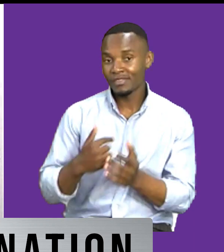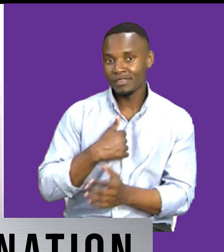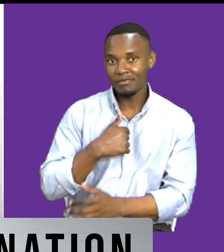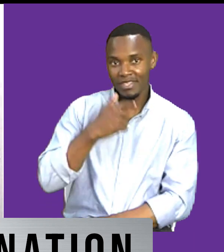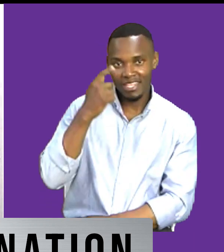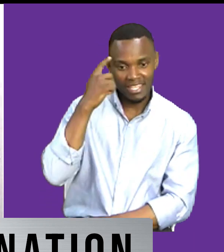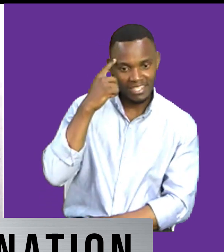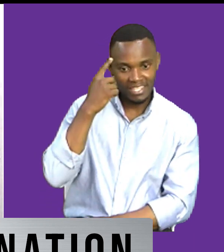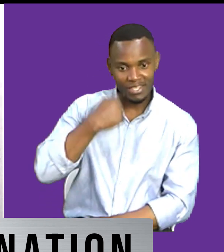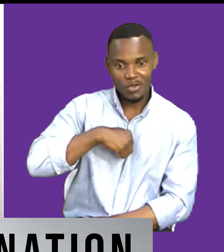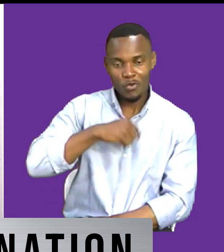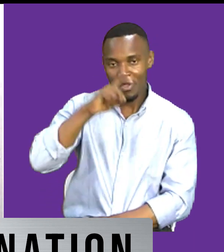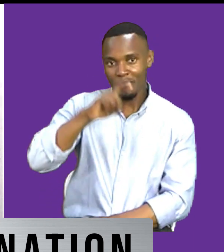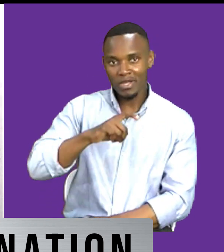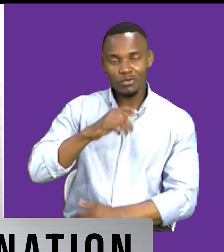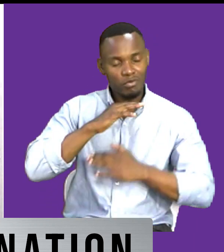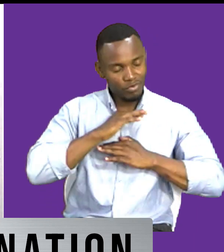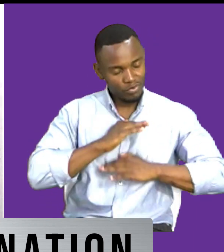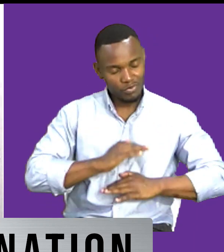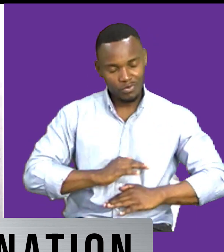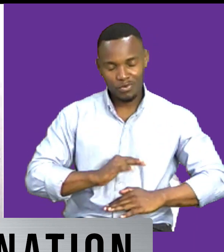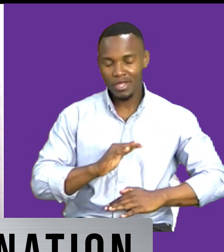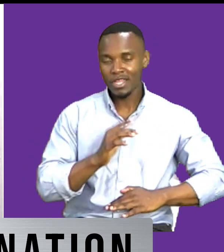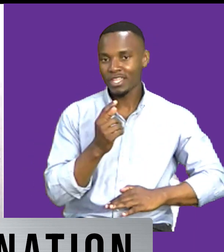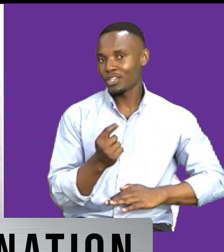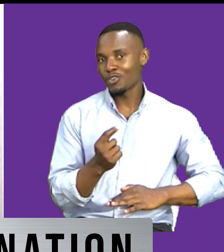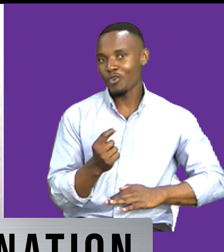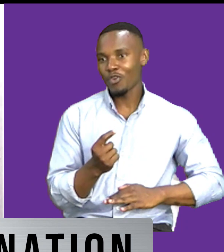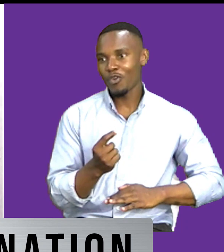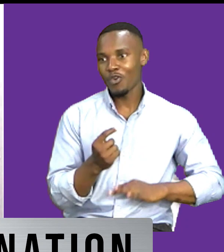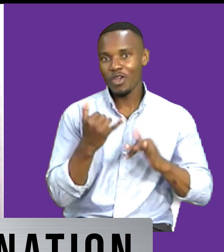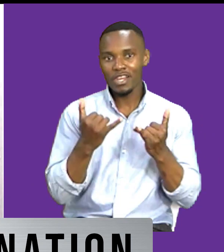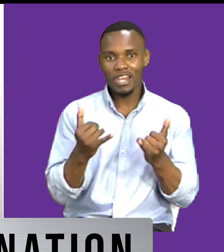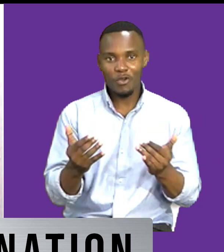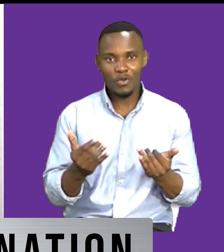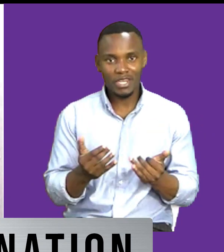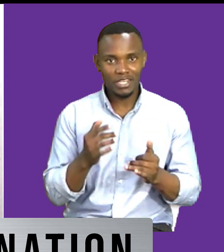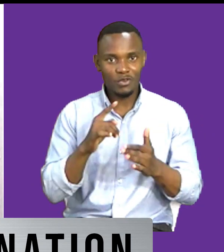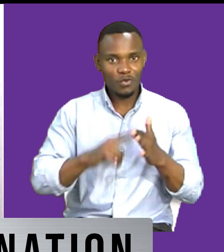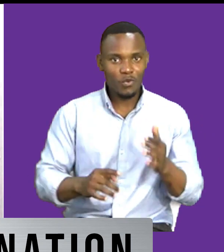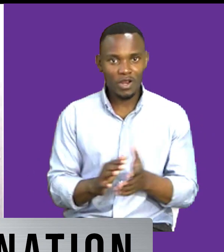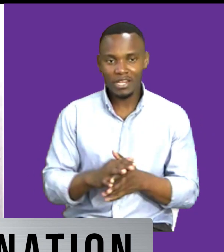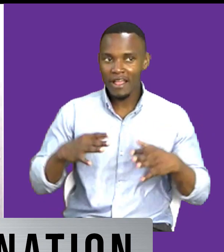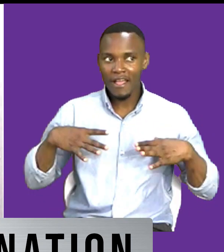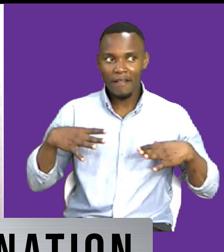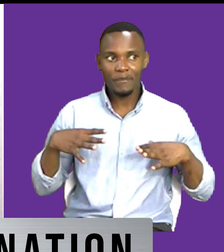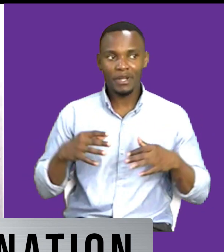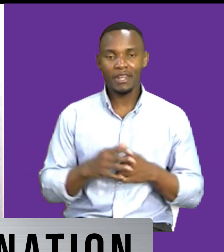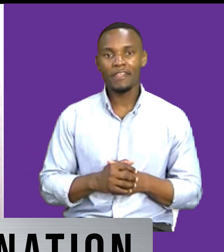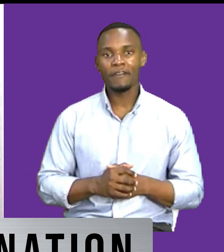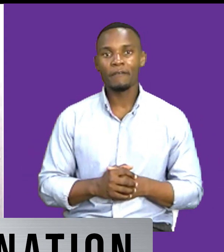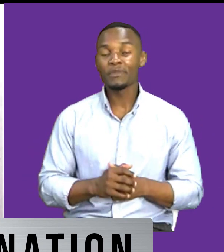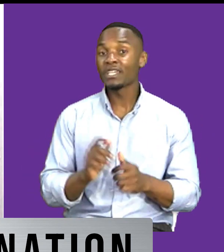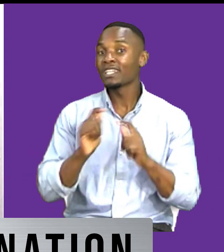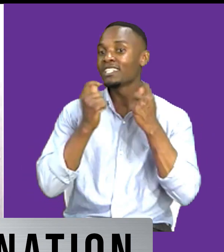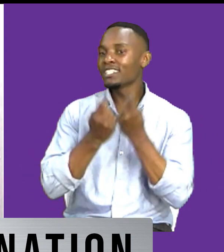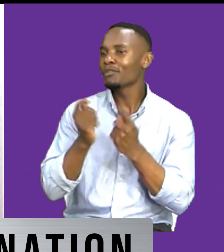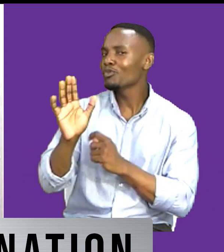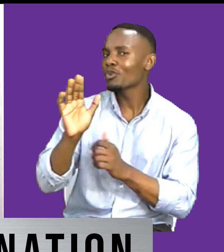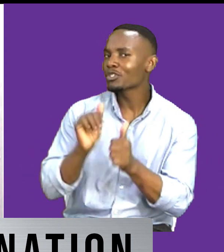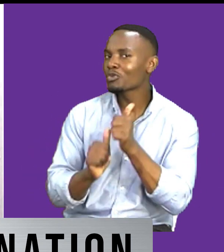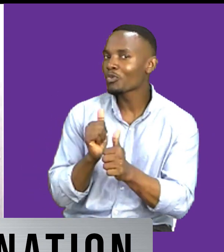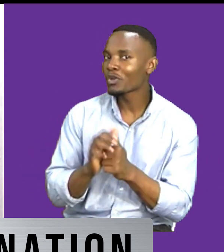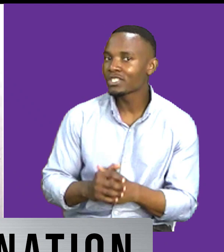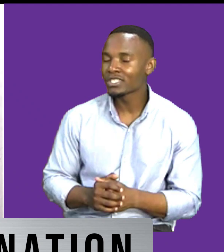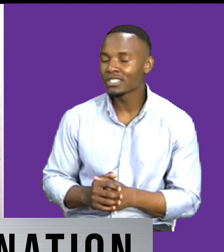for a break. You're following AFCON, maybe? Yeah, I'm following AFCON. Which is your team? My team was thrashed Things yesterday. are going down in